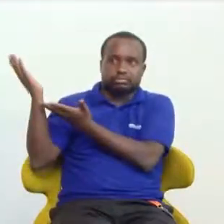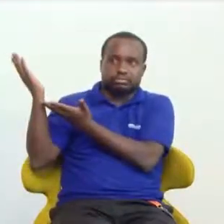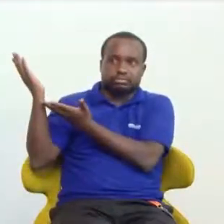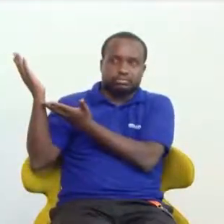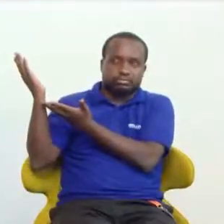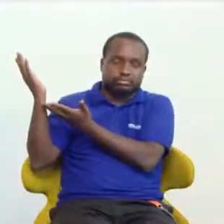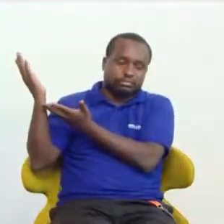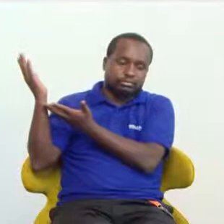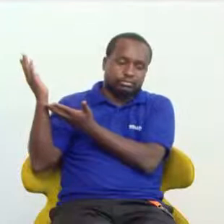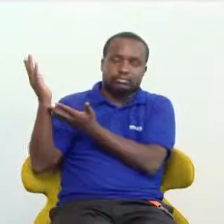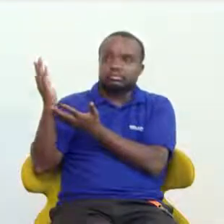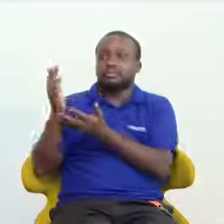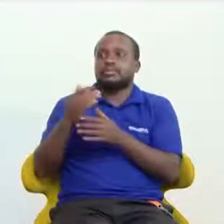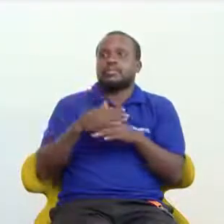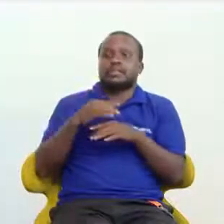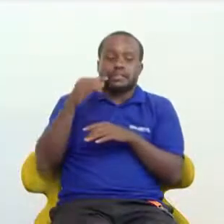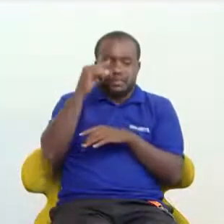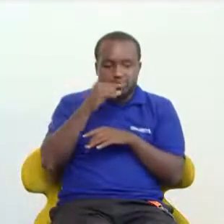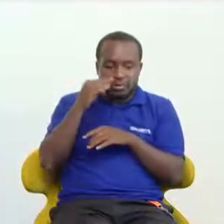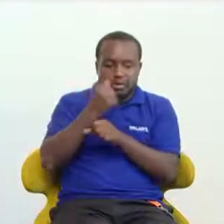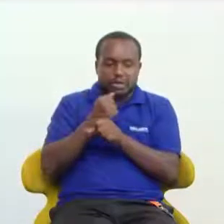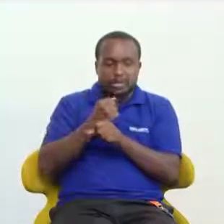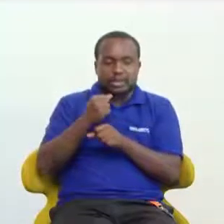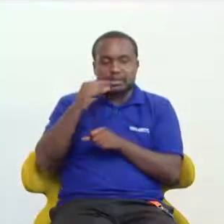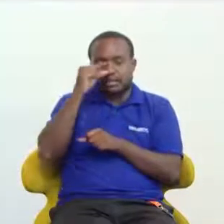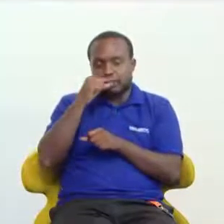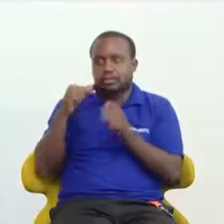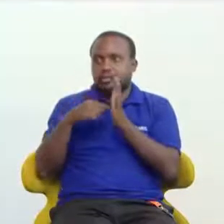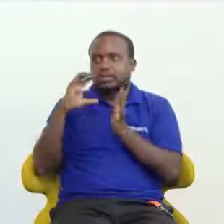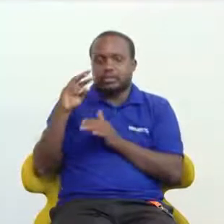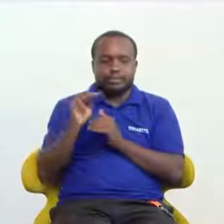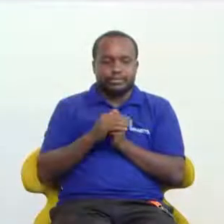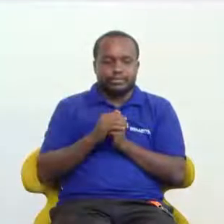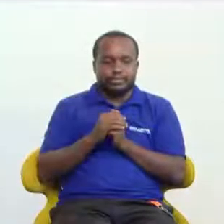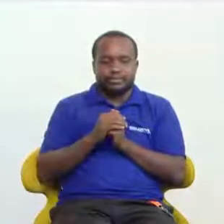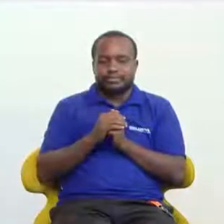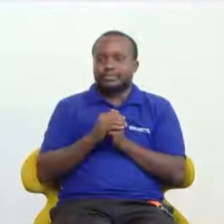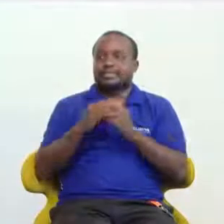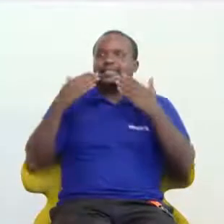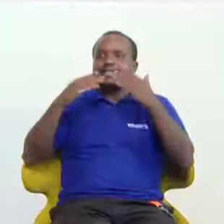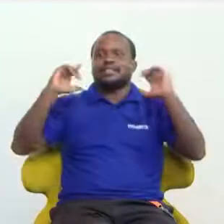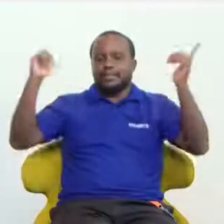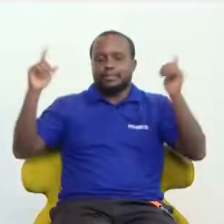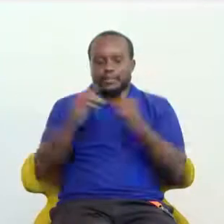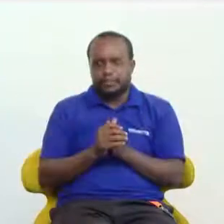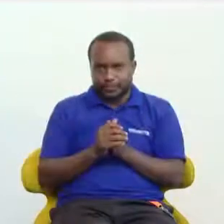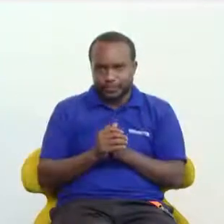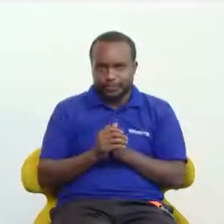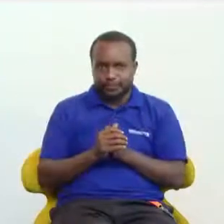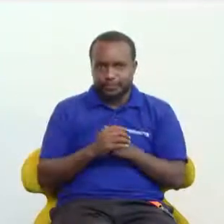Careers. You can't see it, but careers.google.com. I'm sorry, I had to try. Asante sana. Thank you.